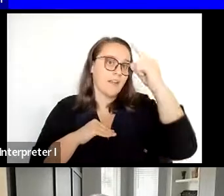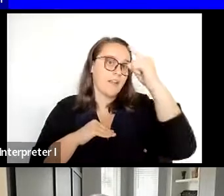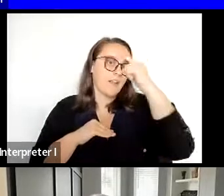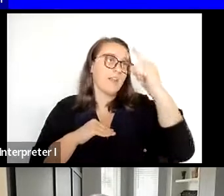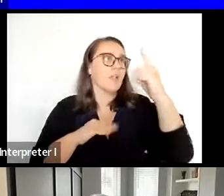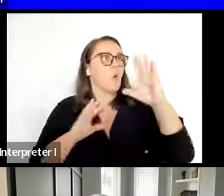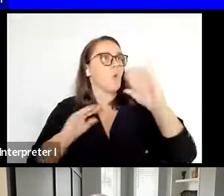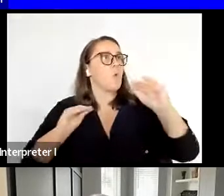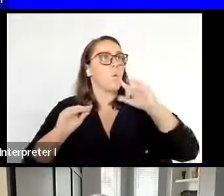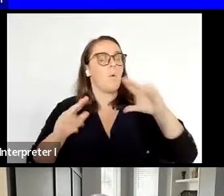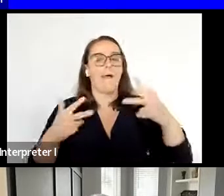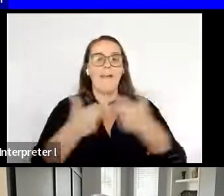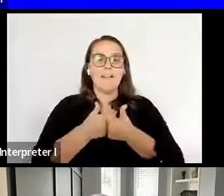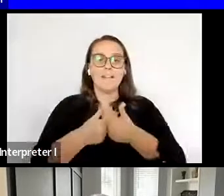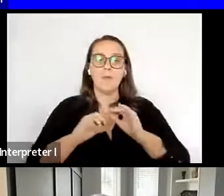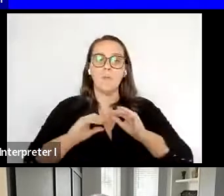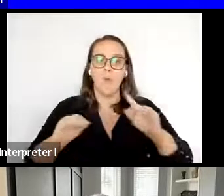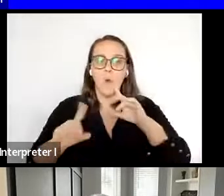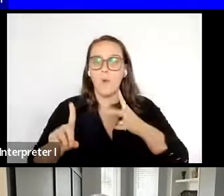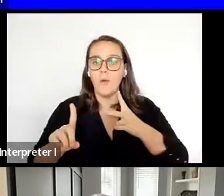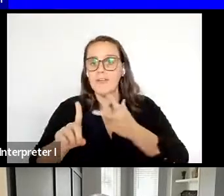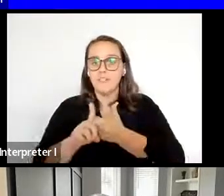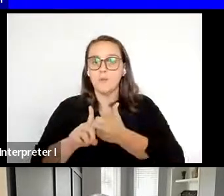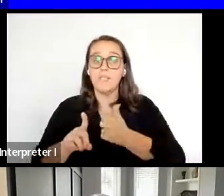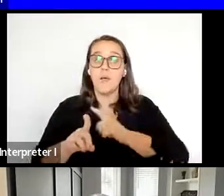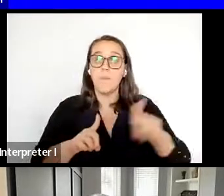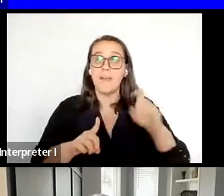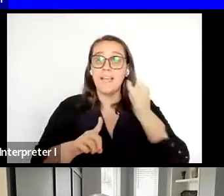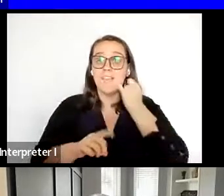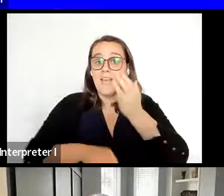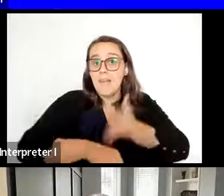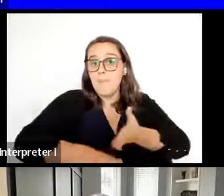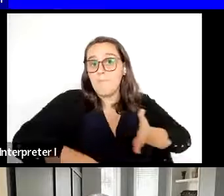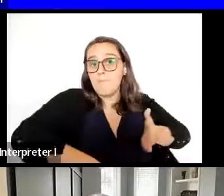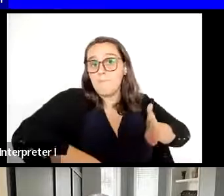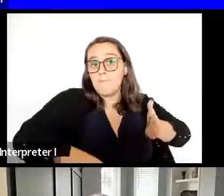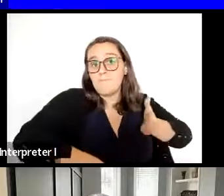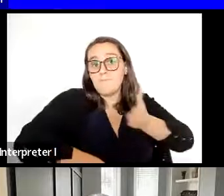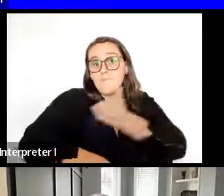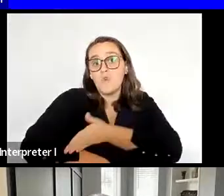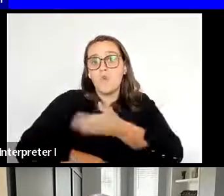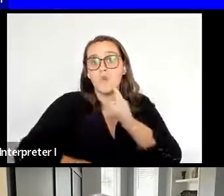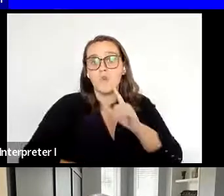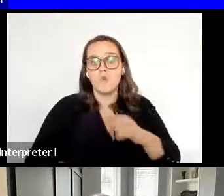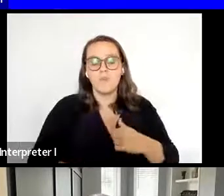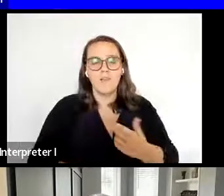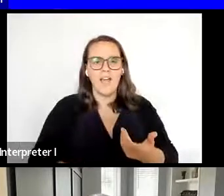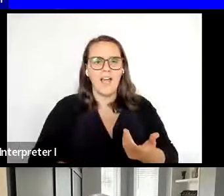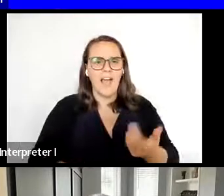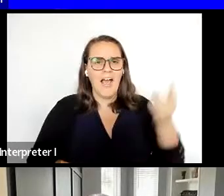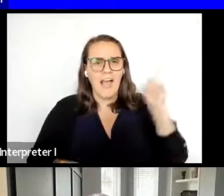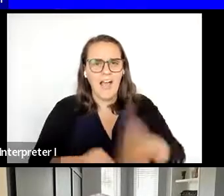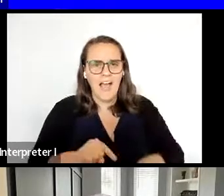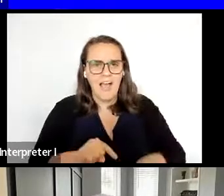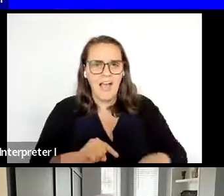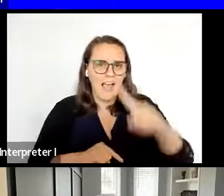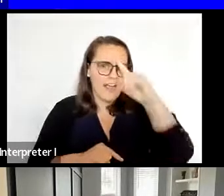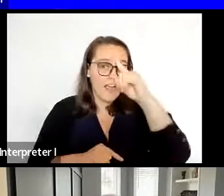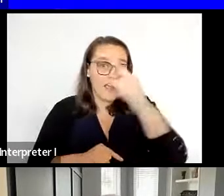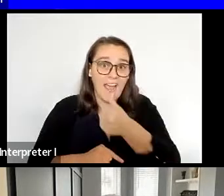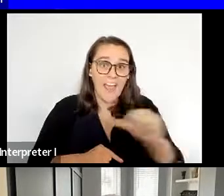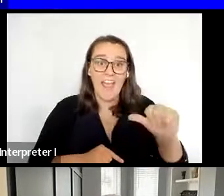It is would improve safety at that intersection. I can't think of any instance where allowing a